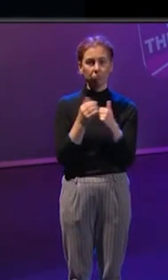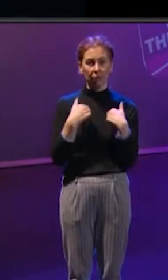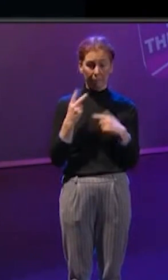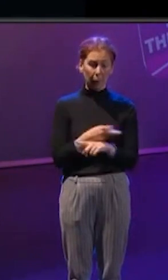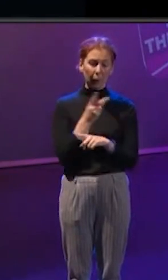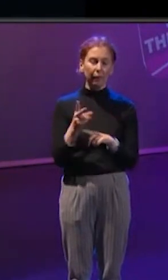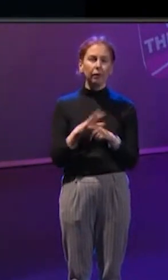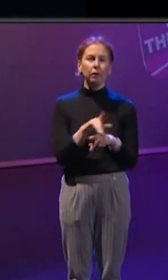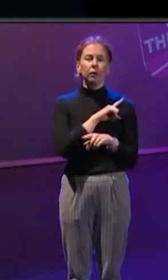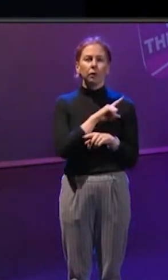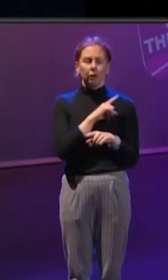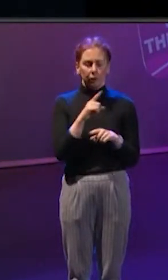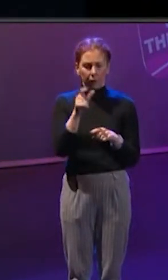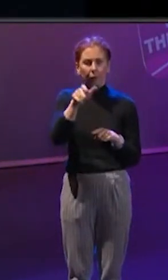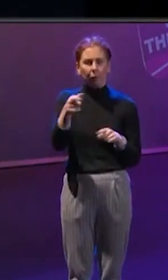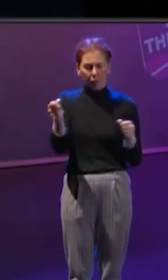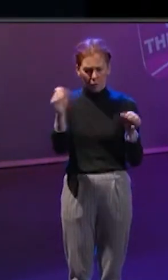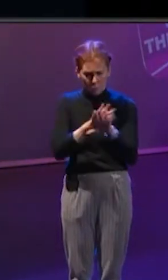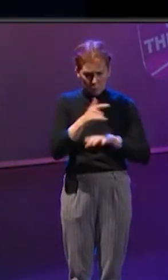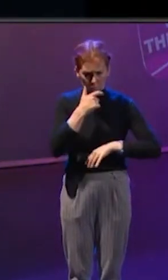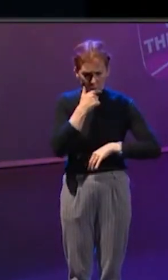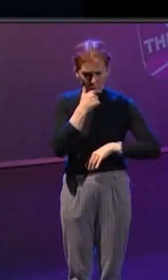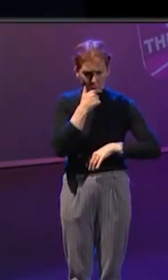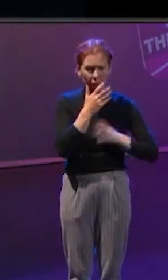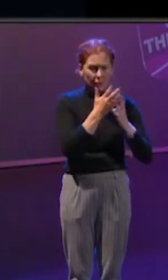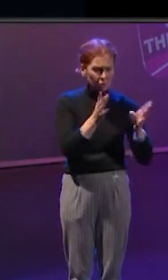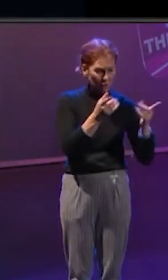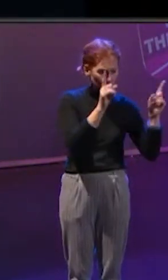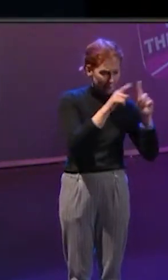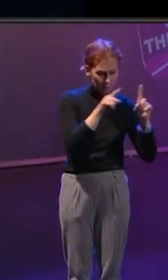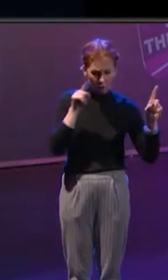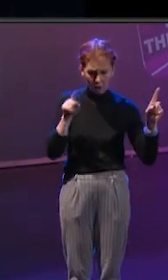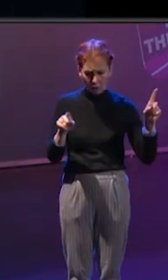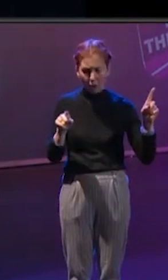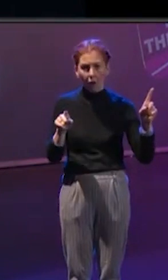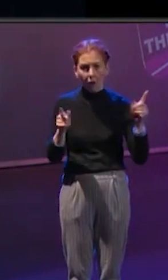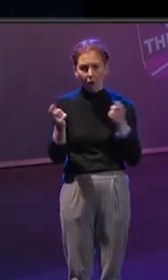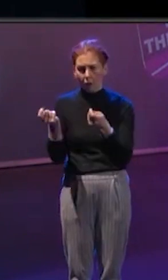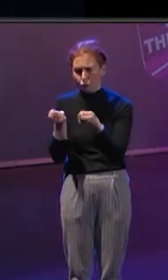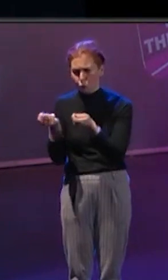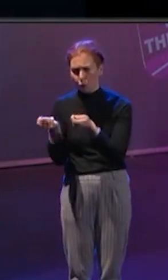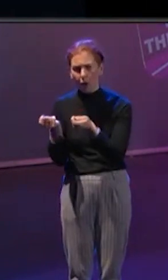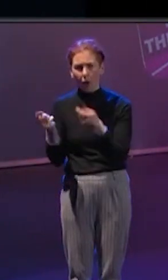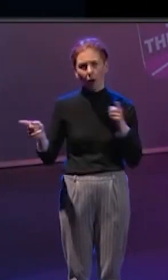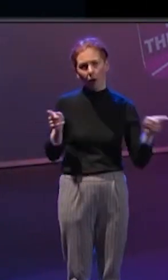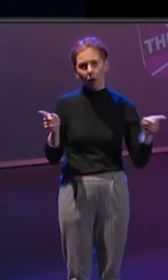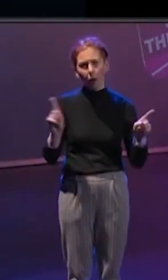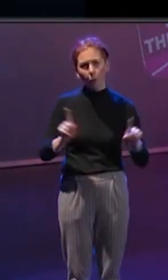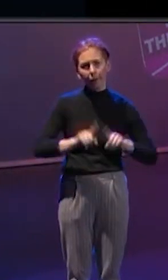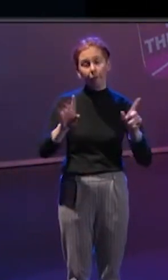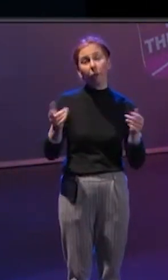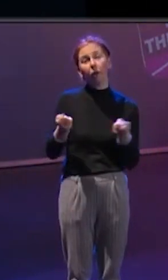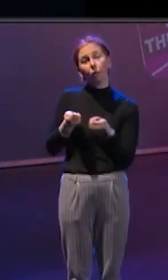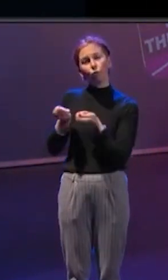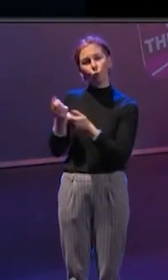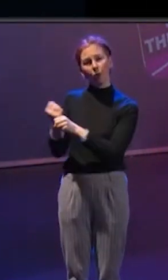that the confusion really lies because of that confusion about the difference between general management and producing. But a producer for me